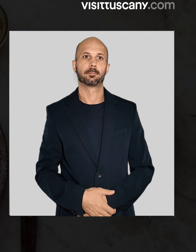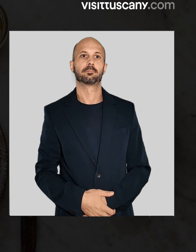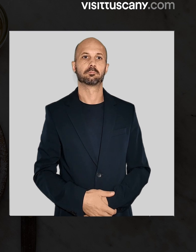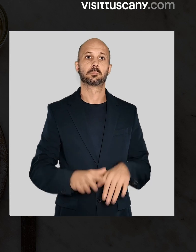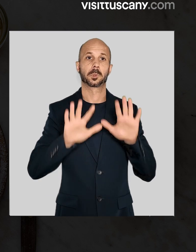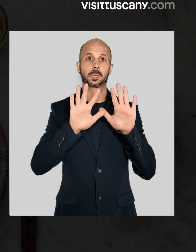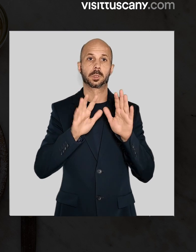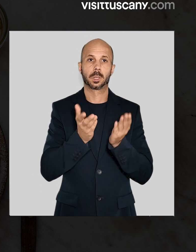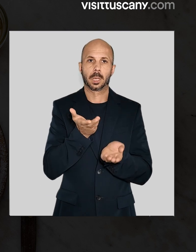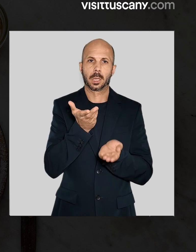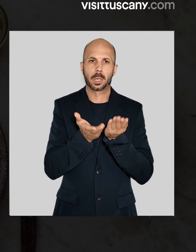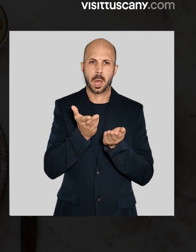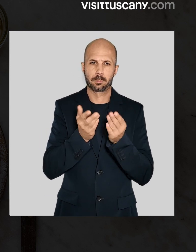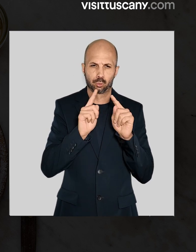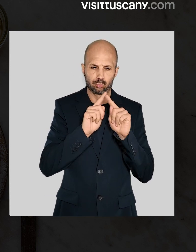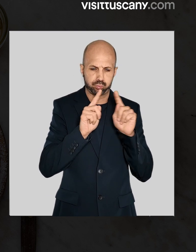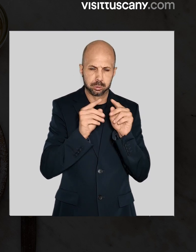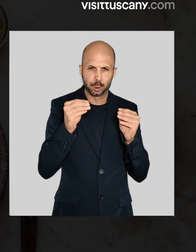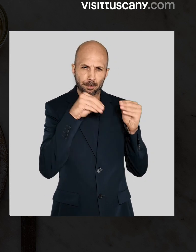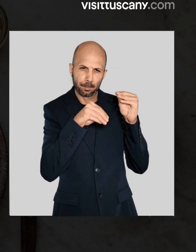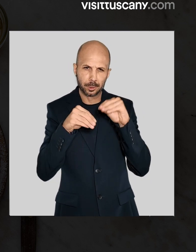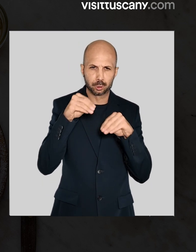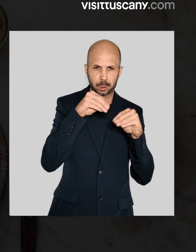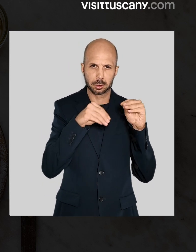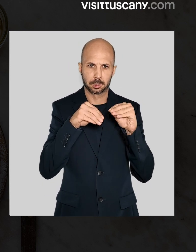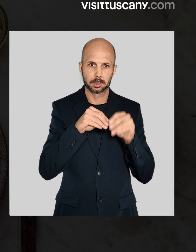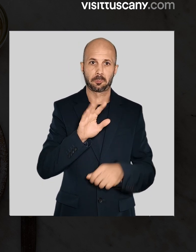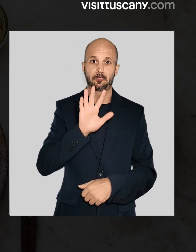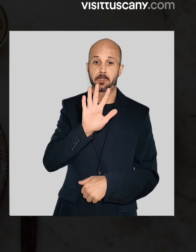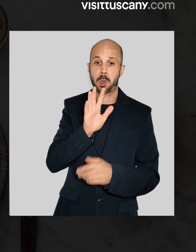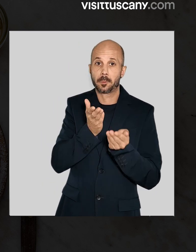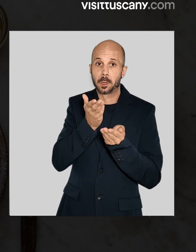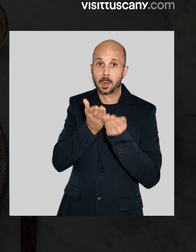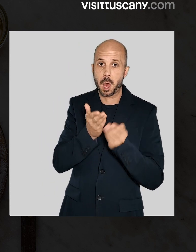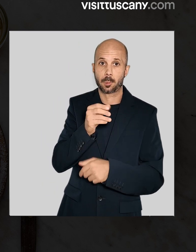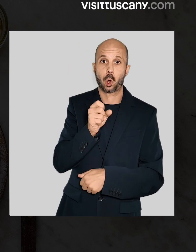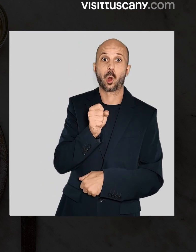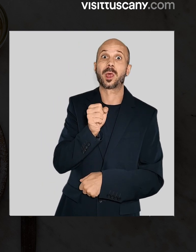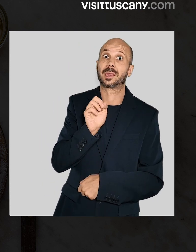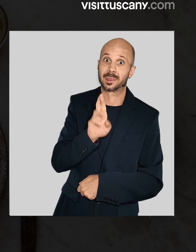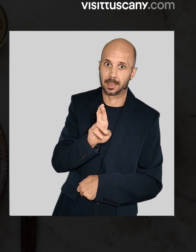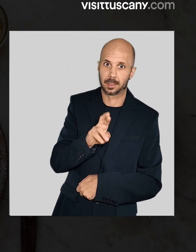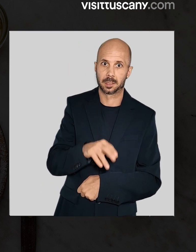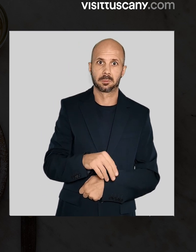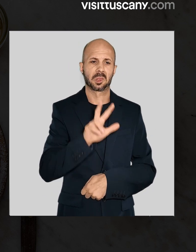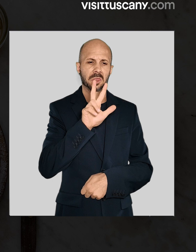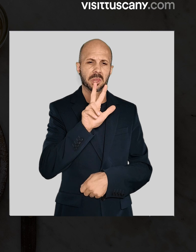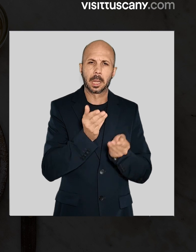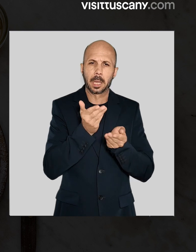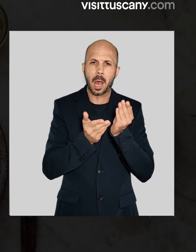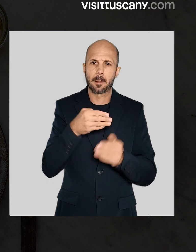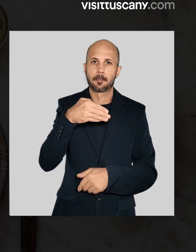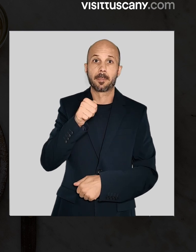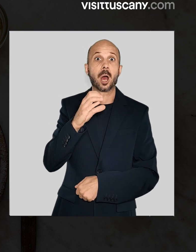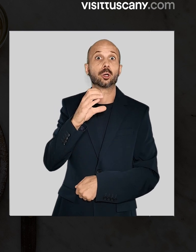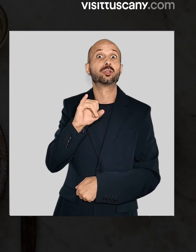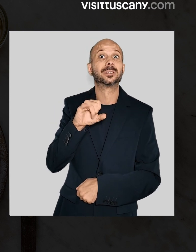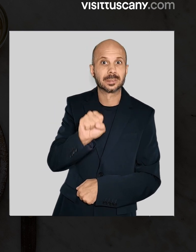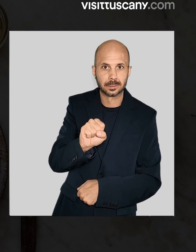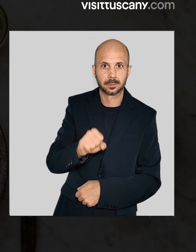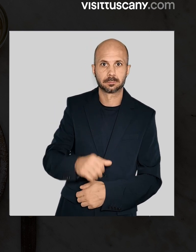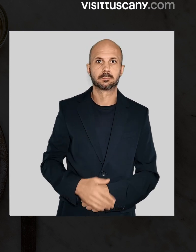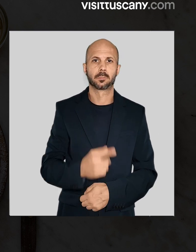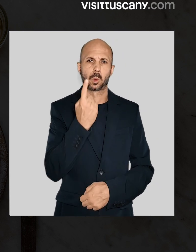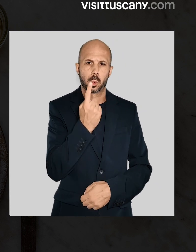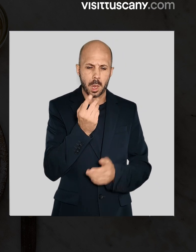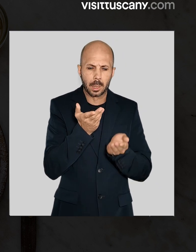150 grams of flour, 10 grams of spices for Panforte, 5 grams of coriander seeds,